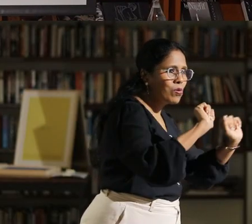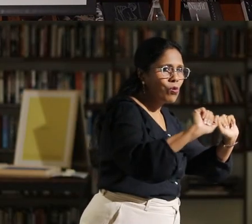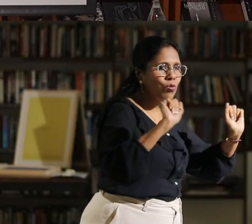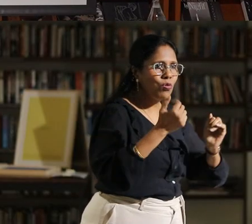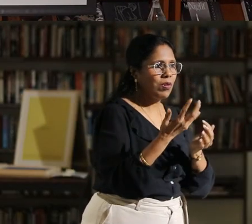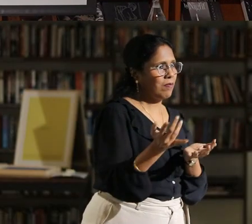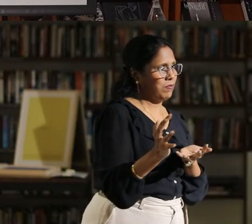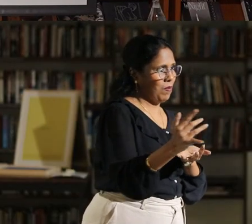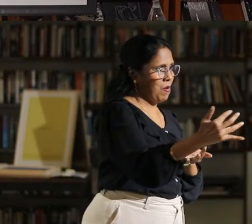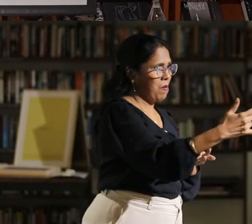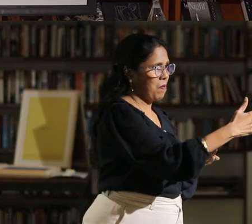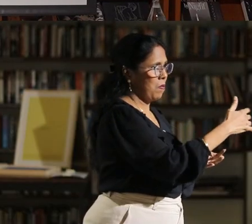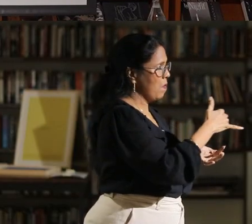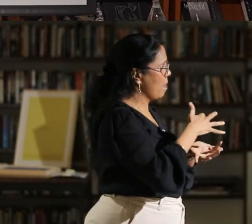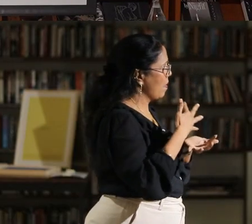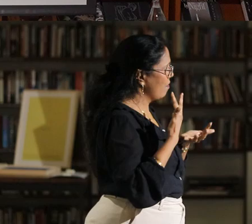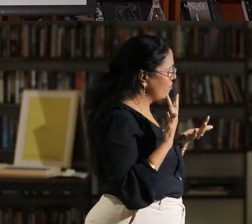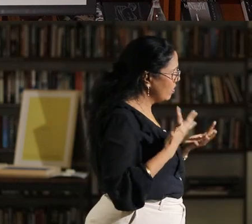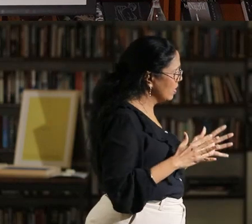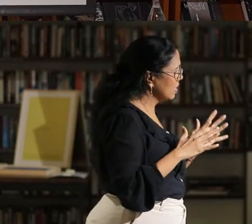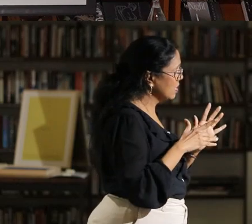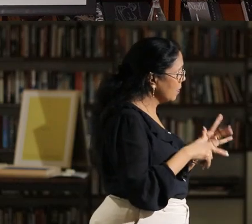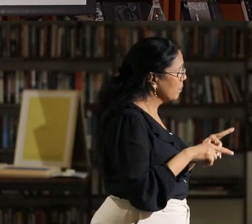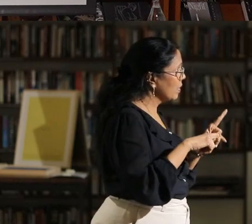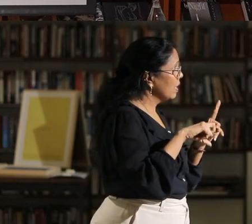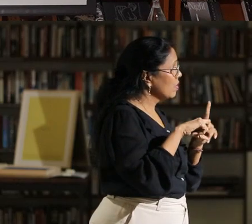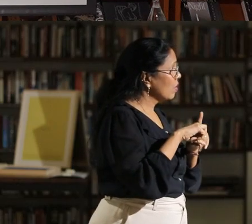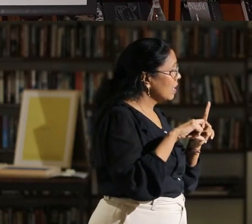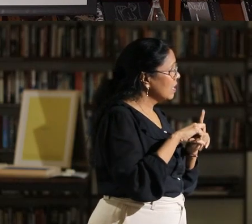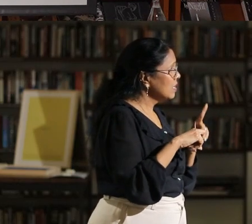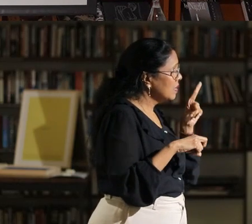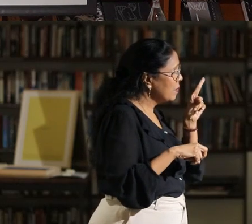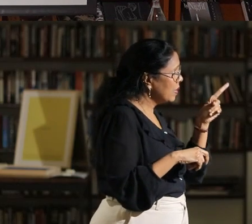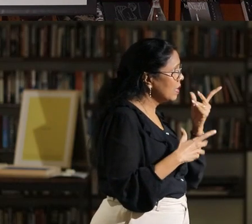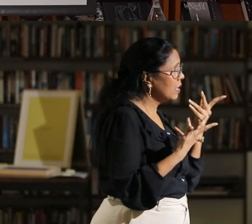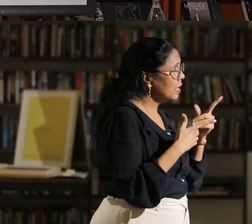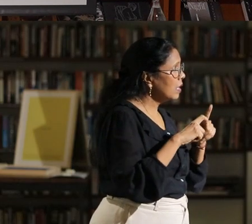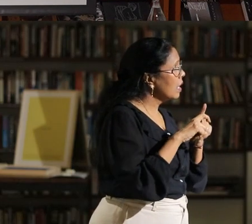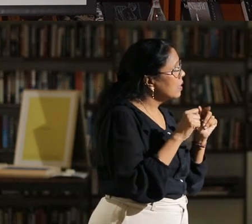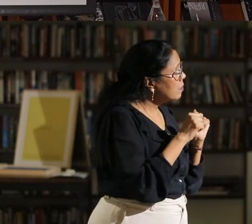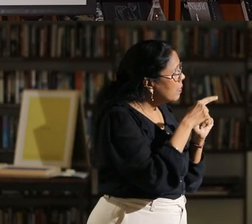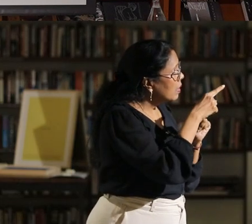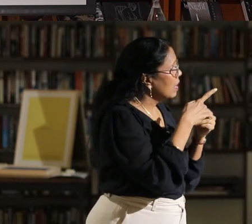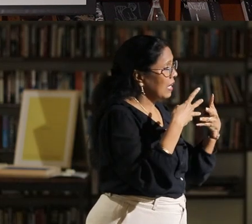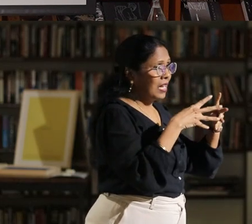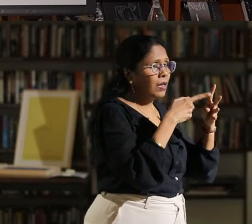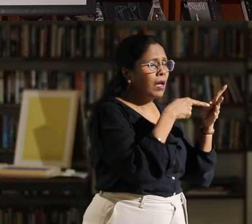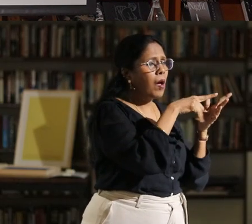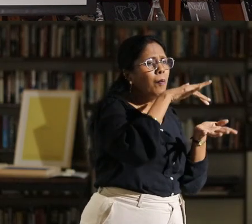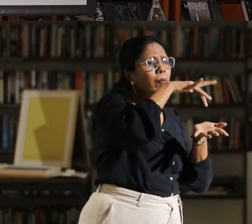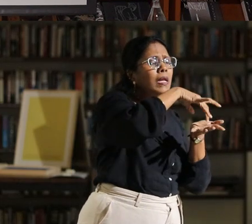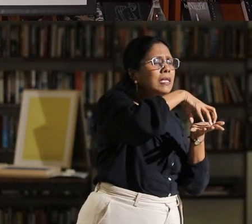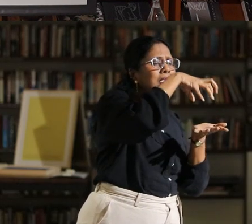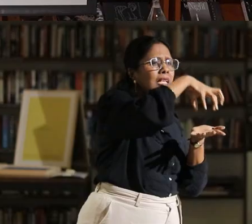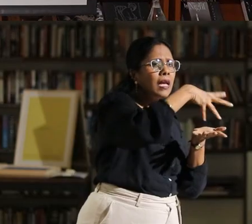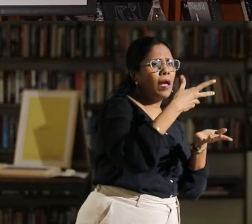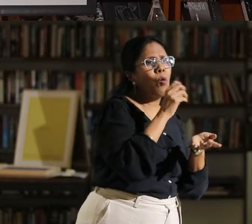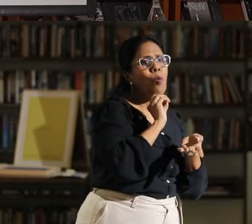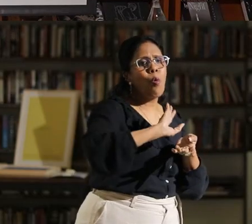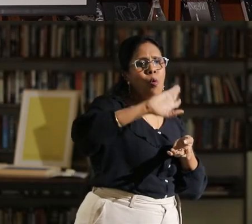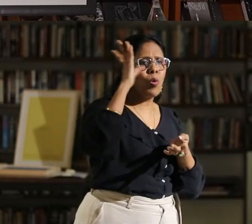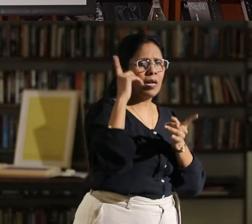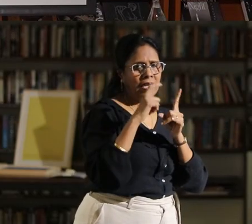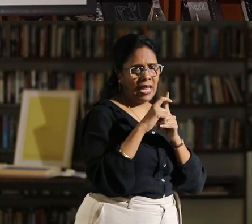more interestingly, Kashmiri Gate is part of Shahjahanabad, Old Delhi. And I was always,